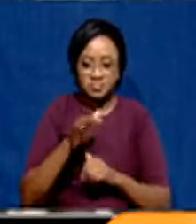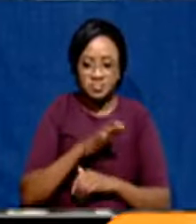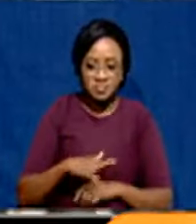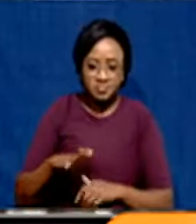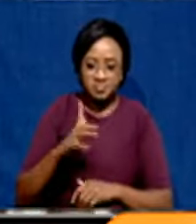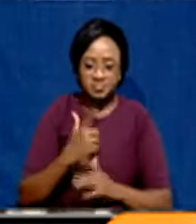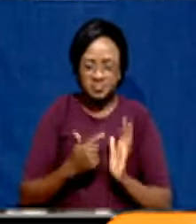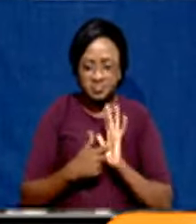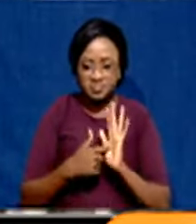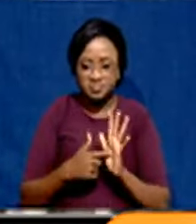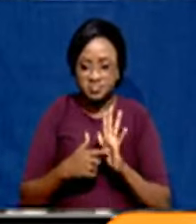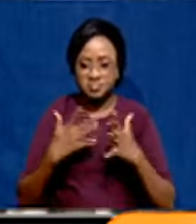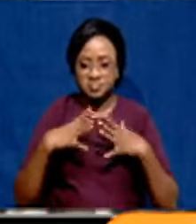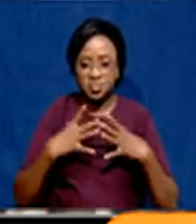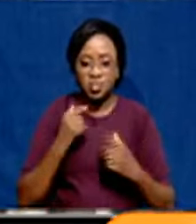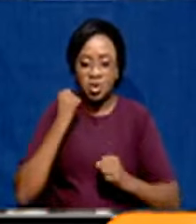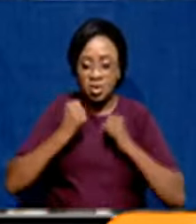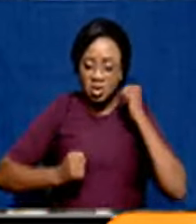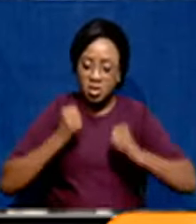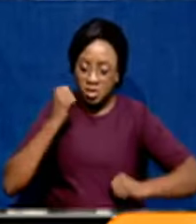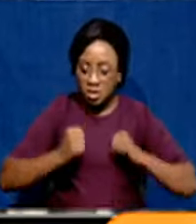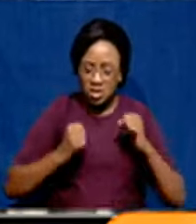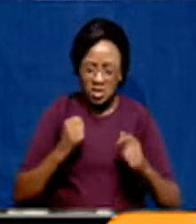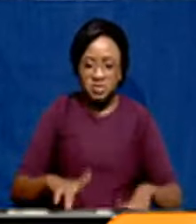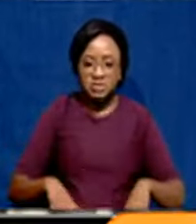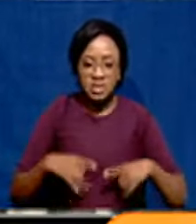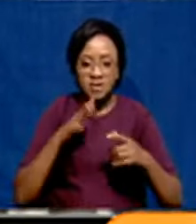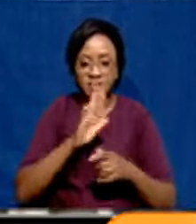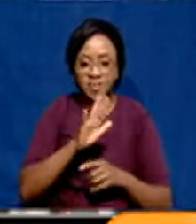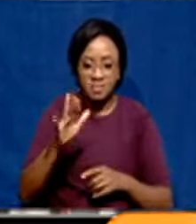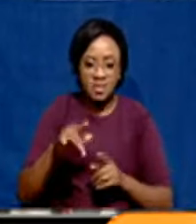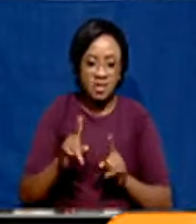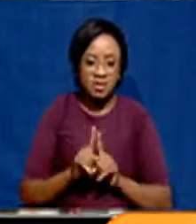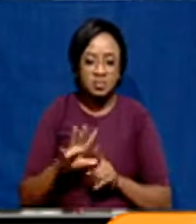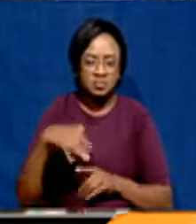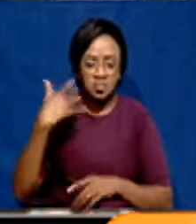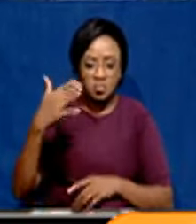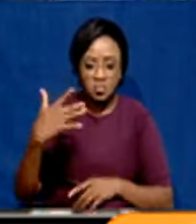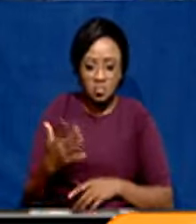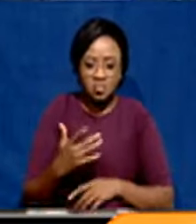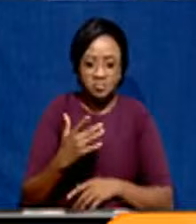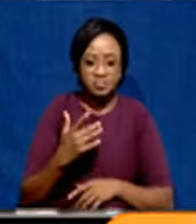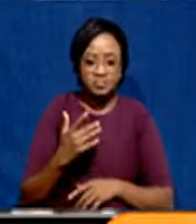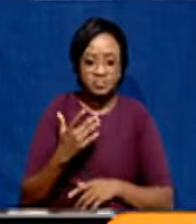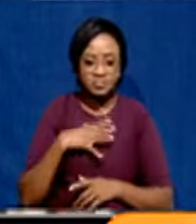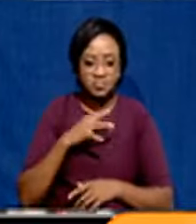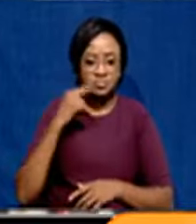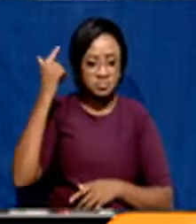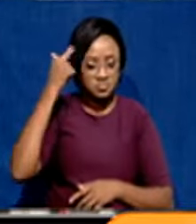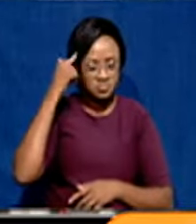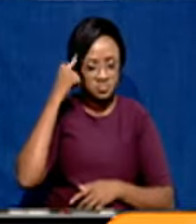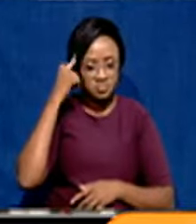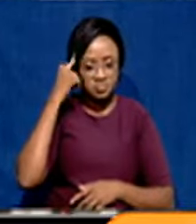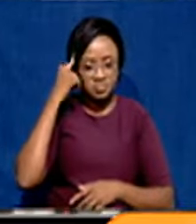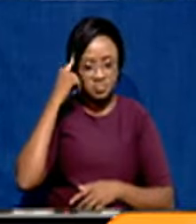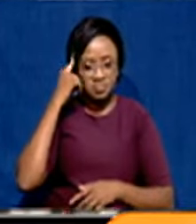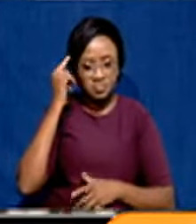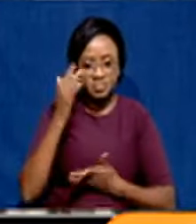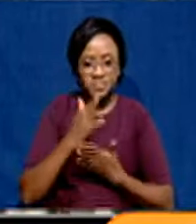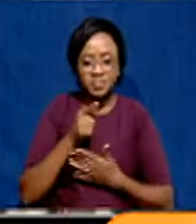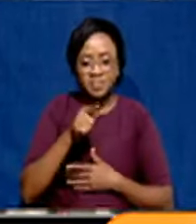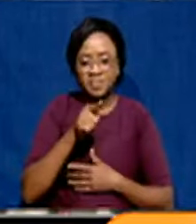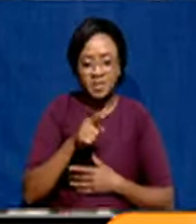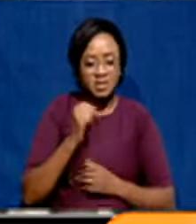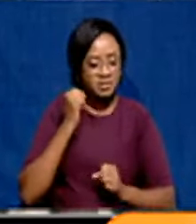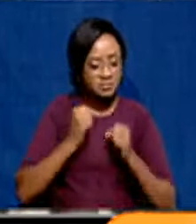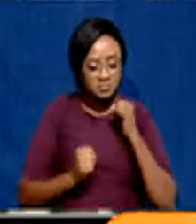of Maradona's. And the impression always created, and especially around now, is this is a very lonely